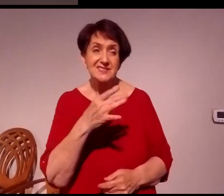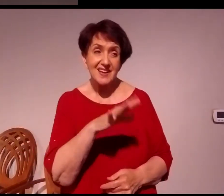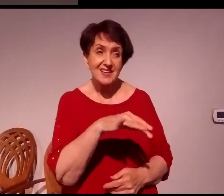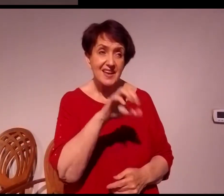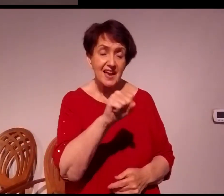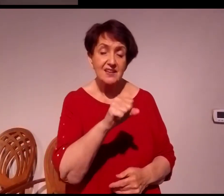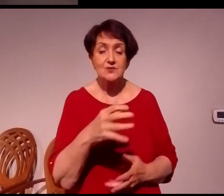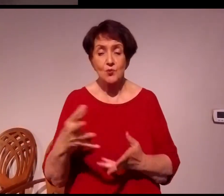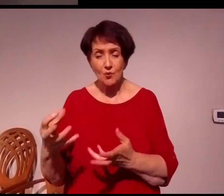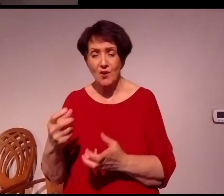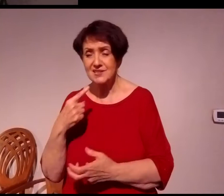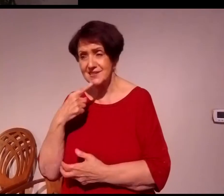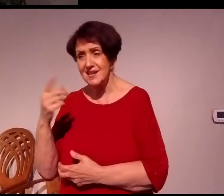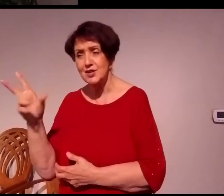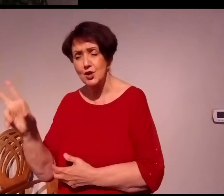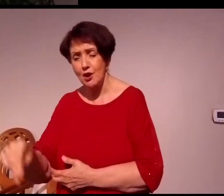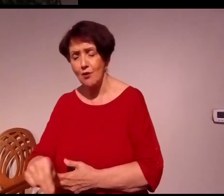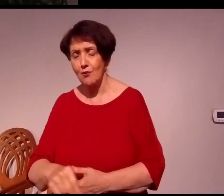to say no?